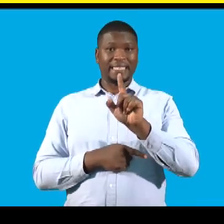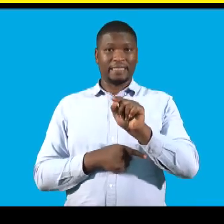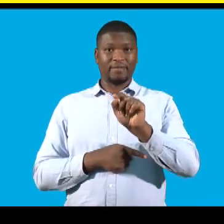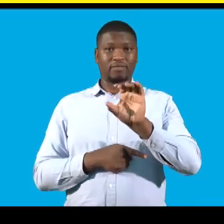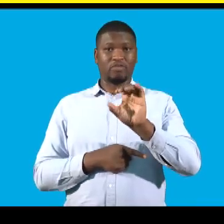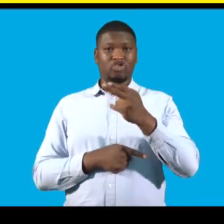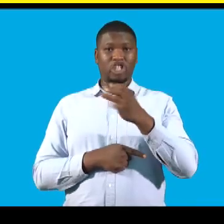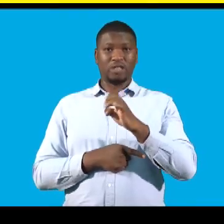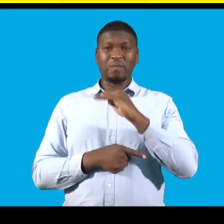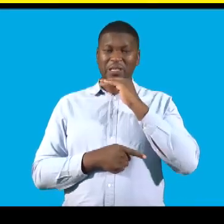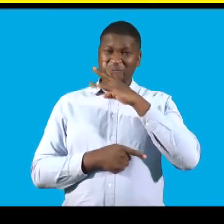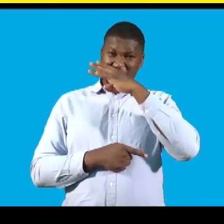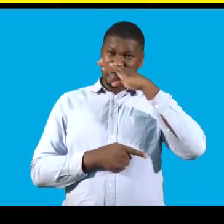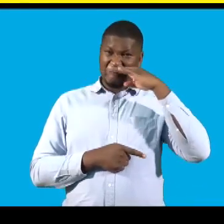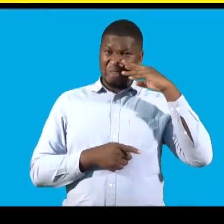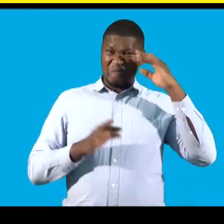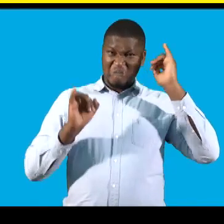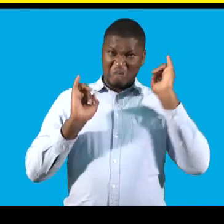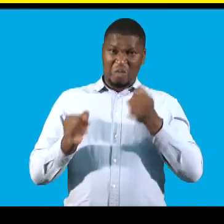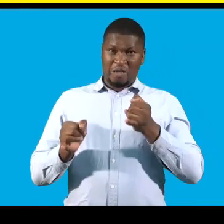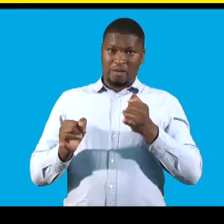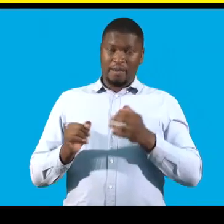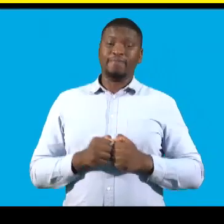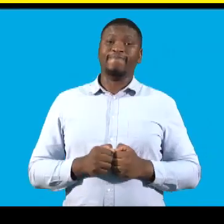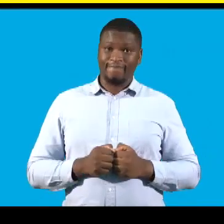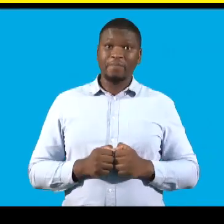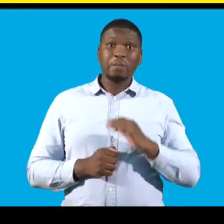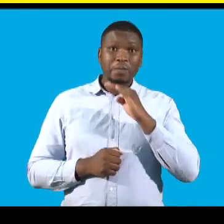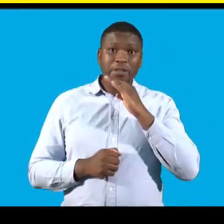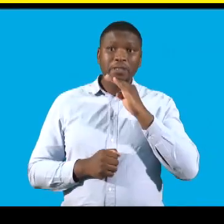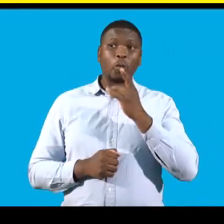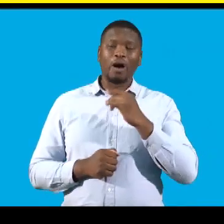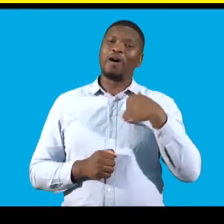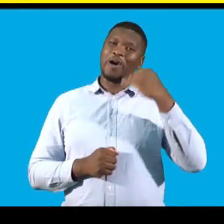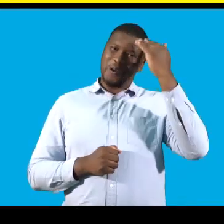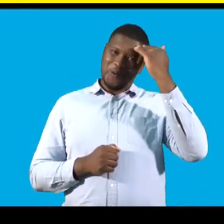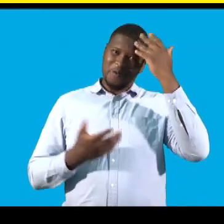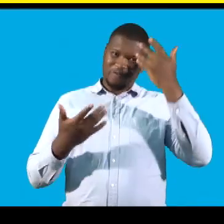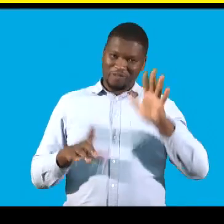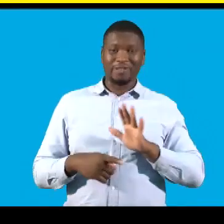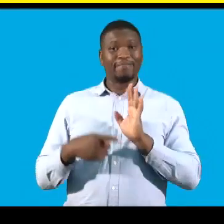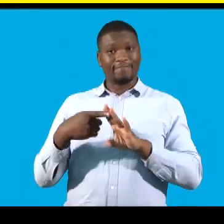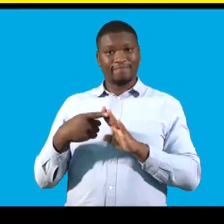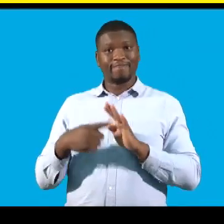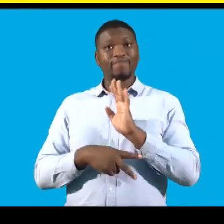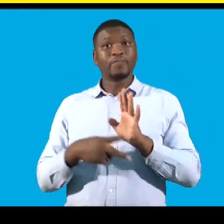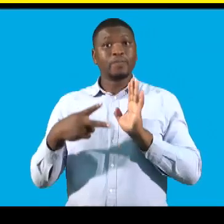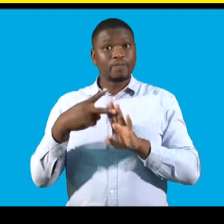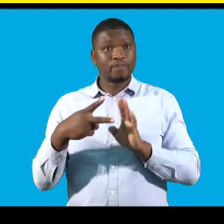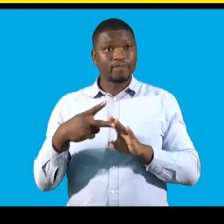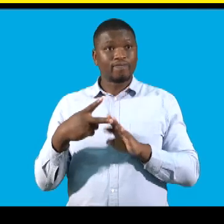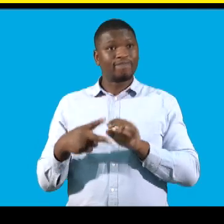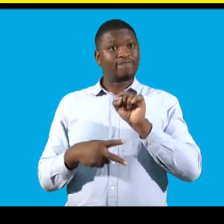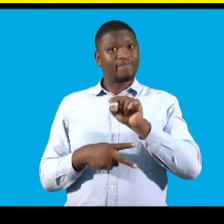stench suggests a horrible, disgusting smell. So now we have defined what the term is.